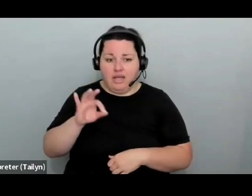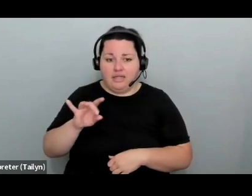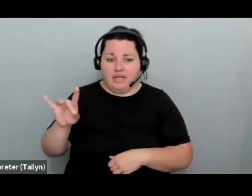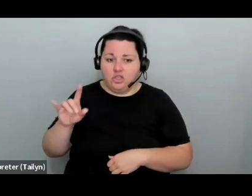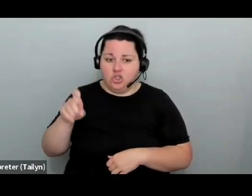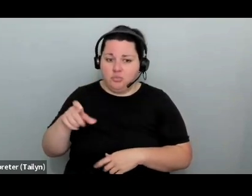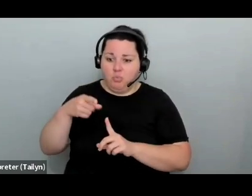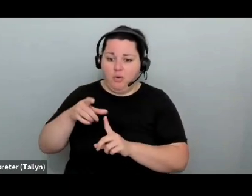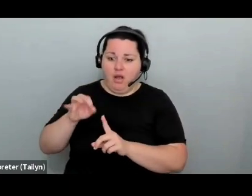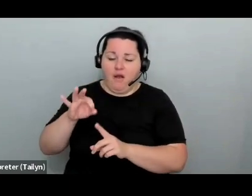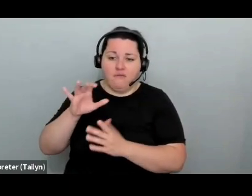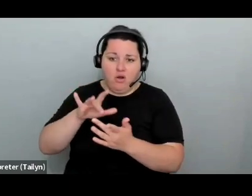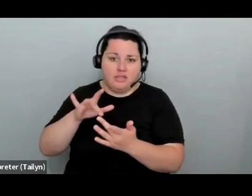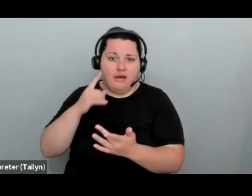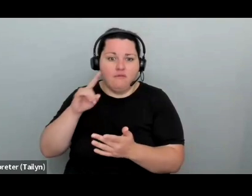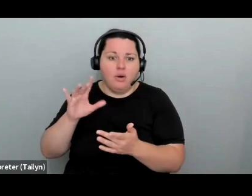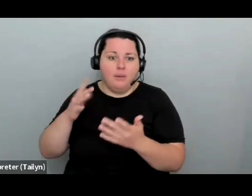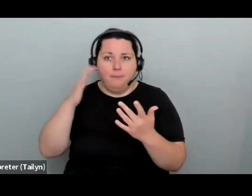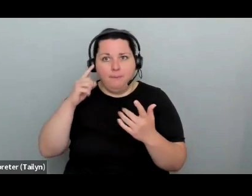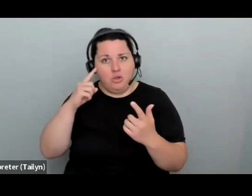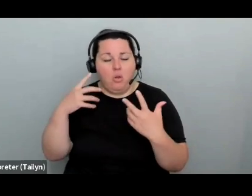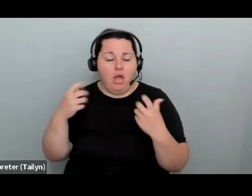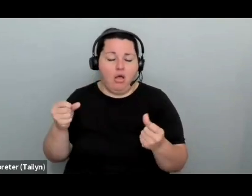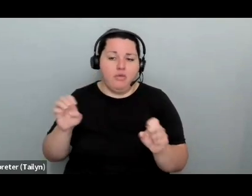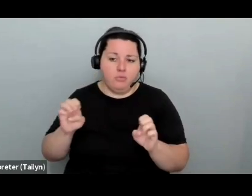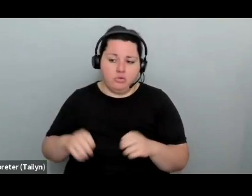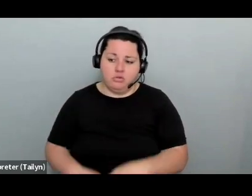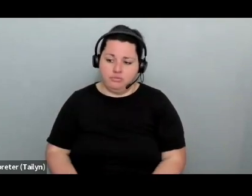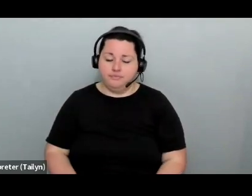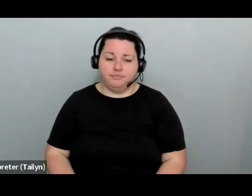point of contact when you're in a mental health emergency.